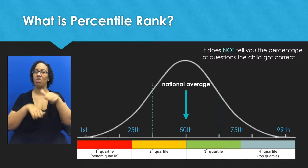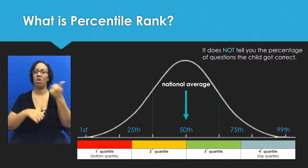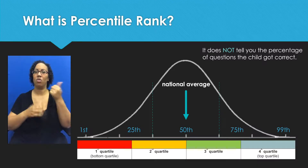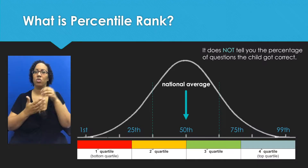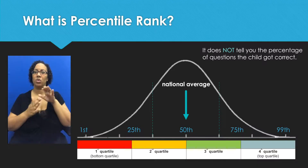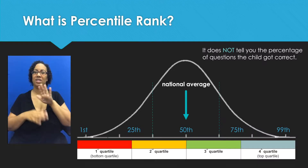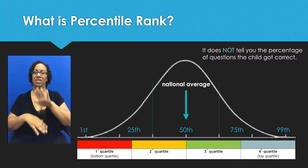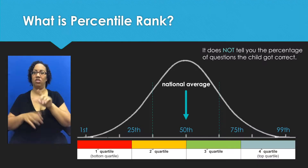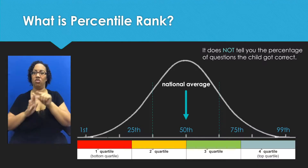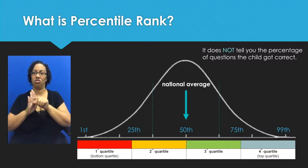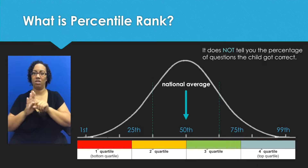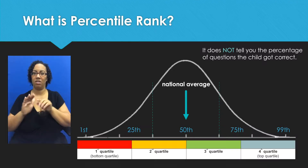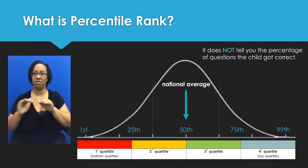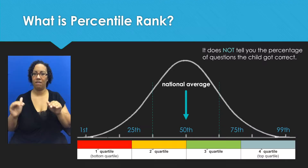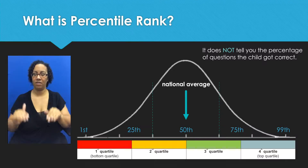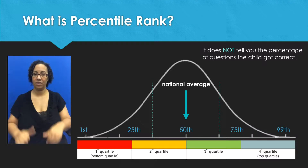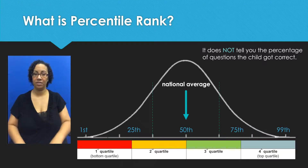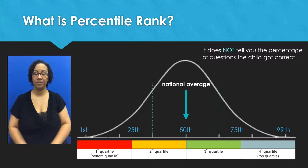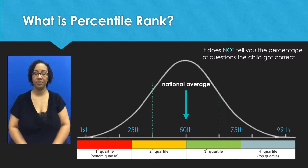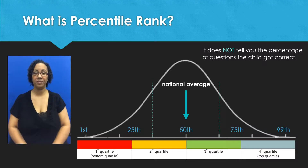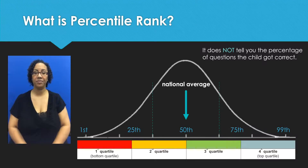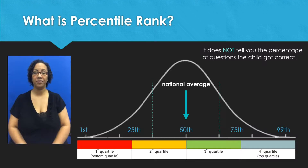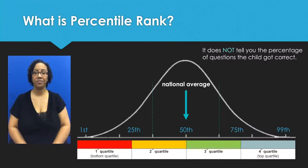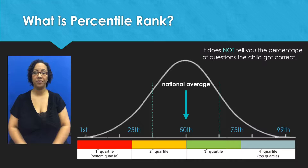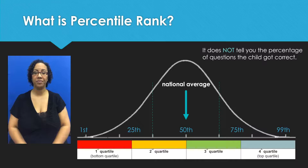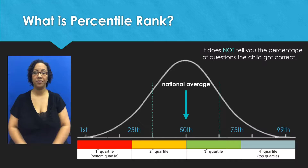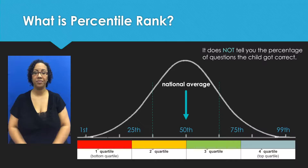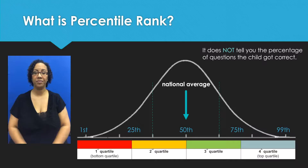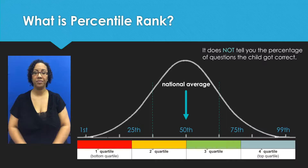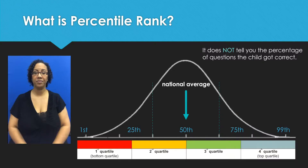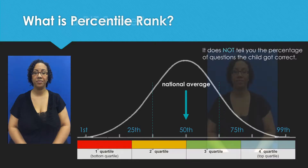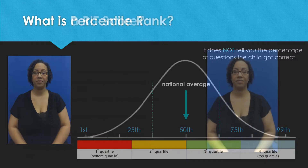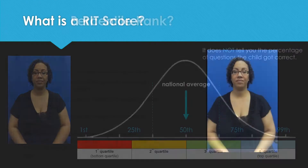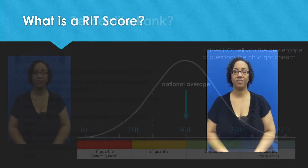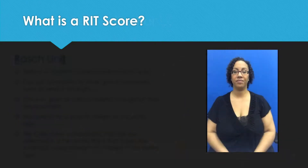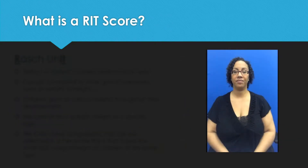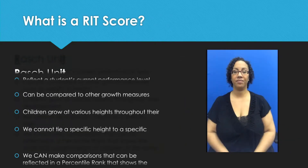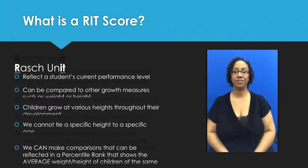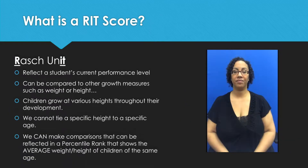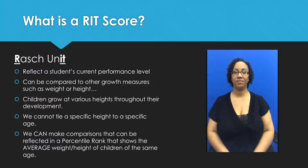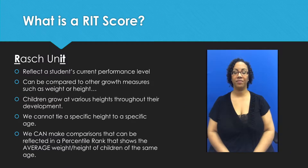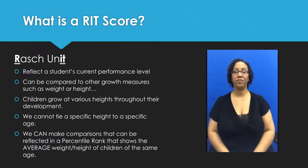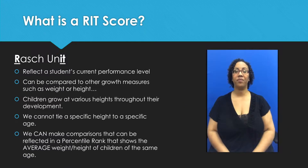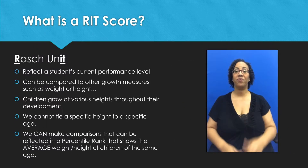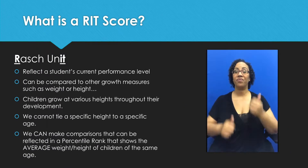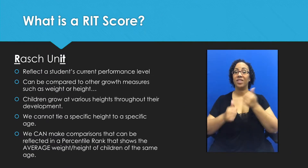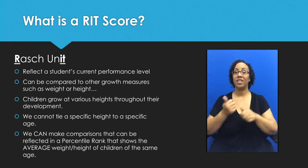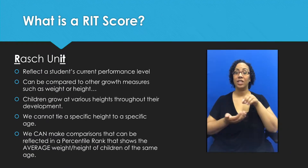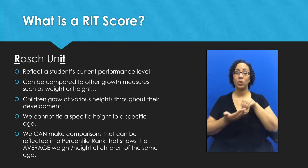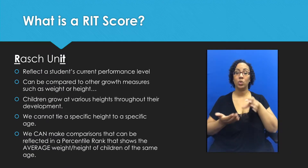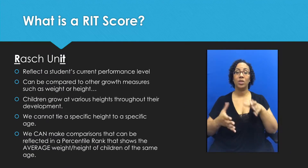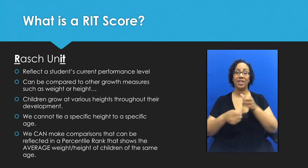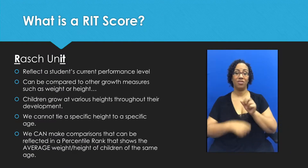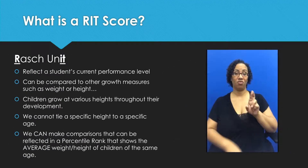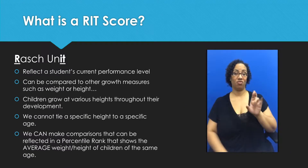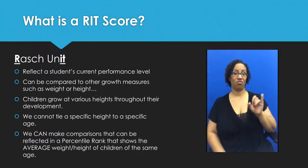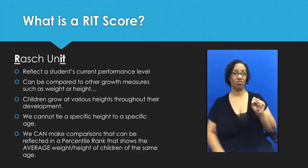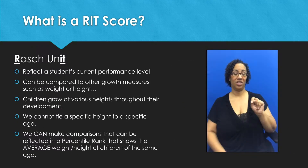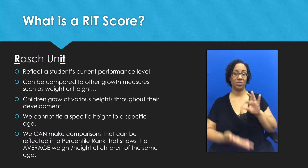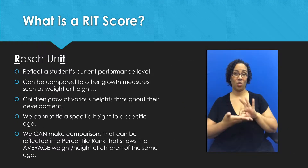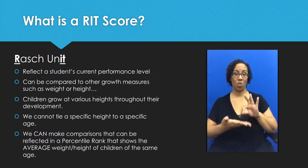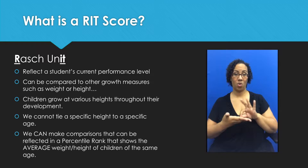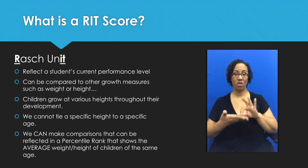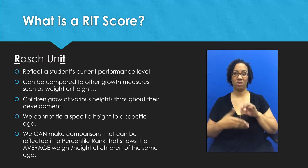near the 50 mark of the percentile rank continuum, that means that they're performing on par with